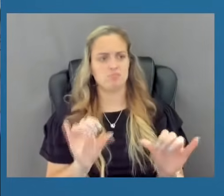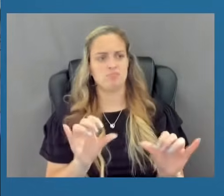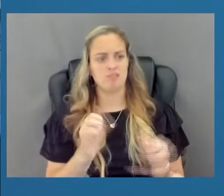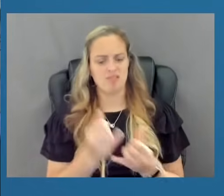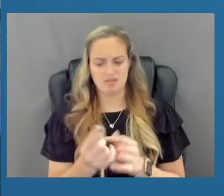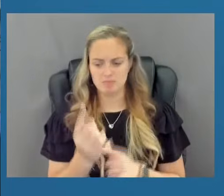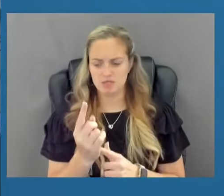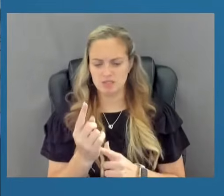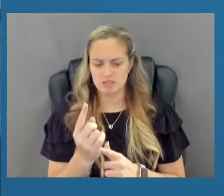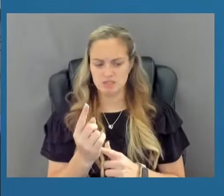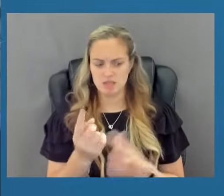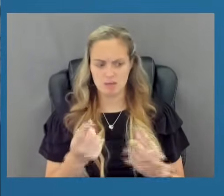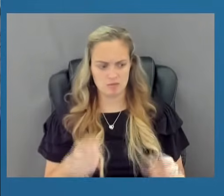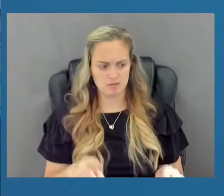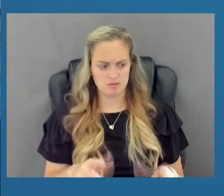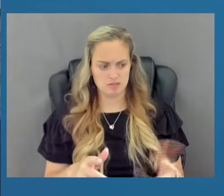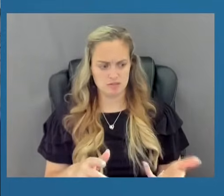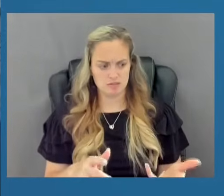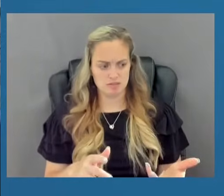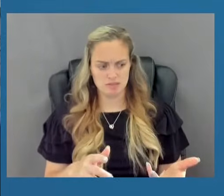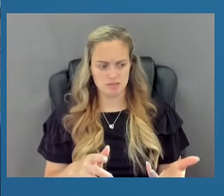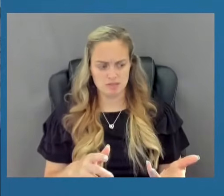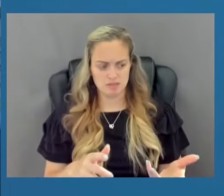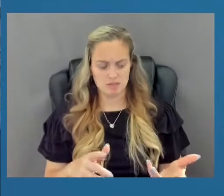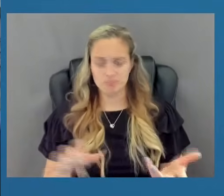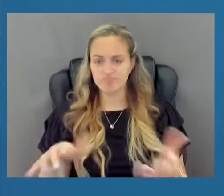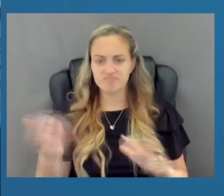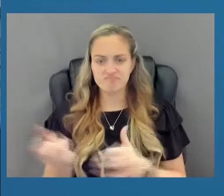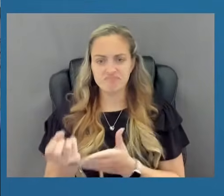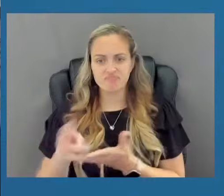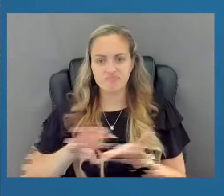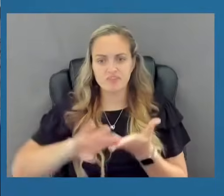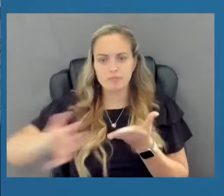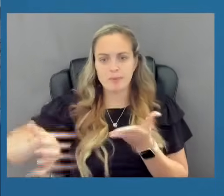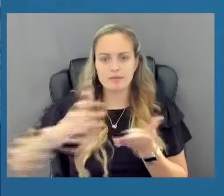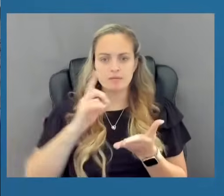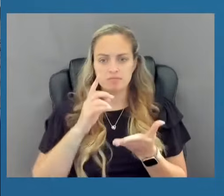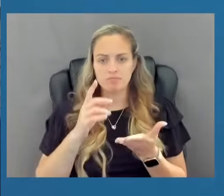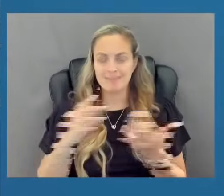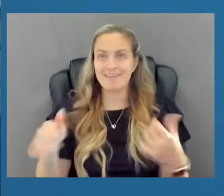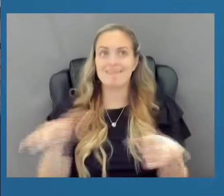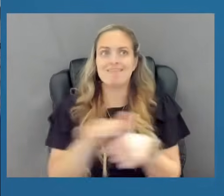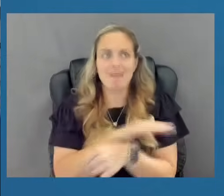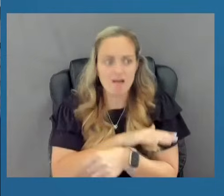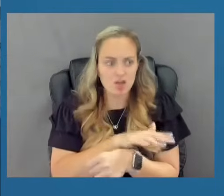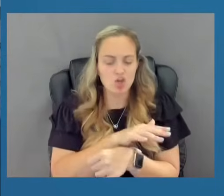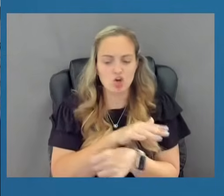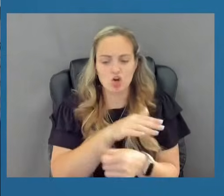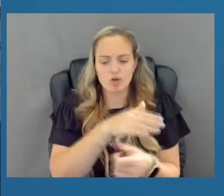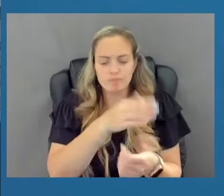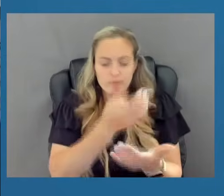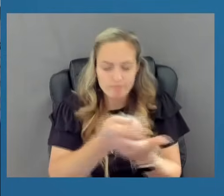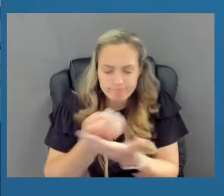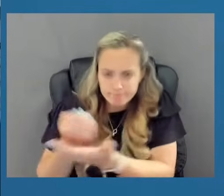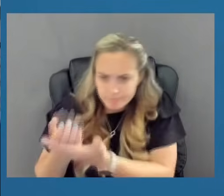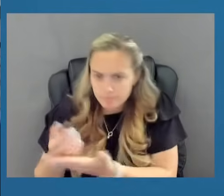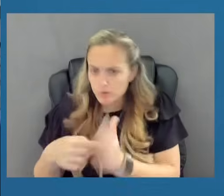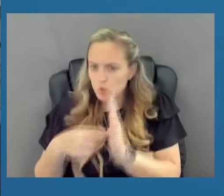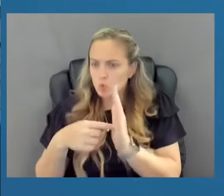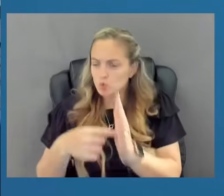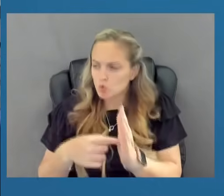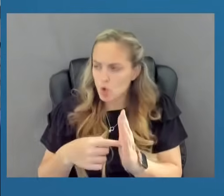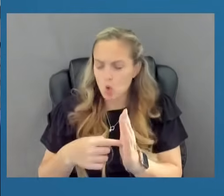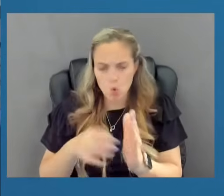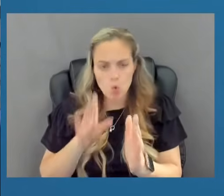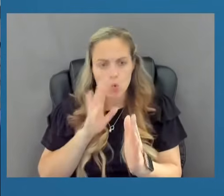minute that it's thrown out on a technicality. The whole case they built to show society that there will